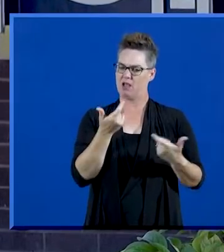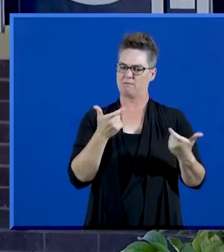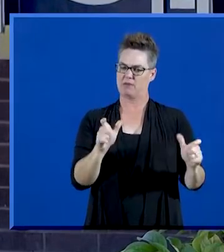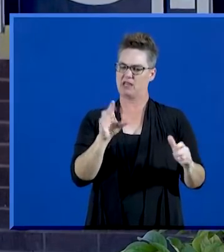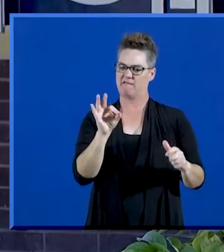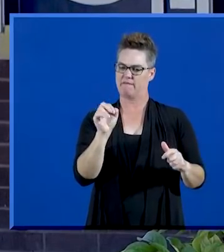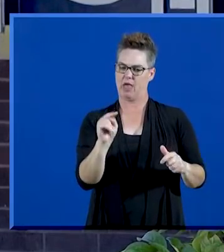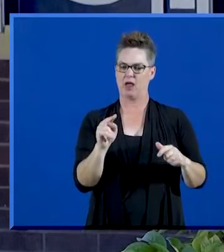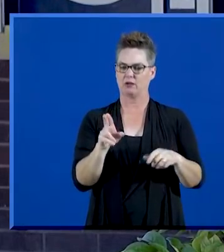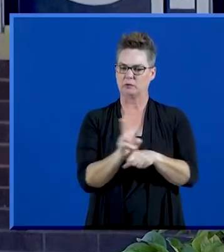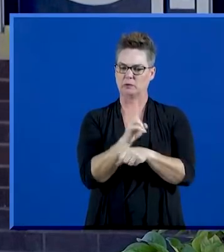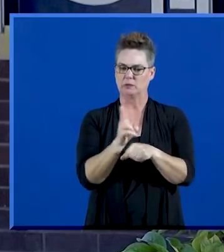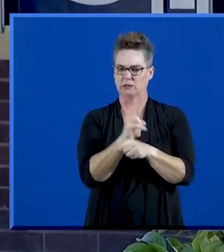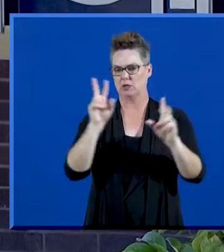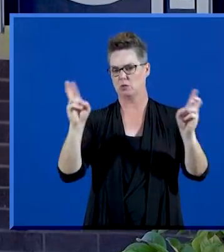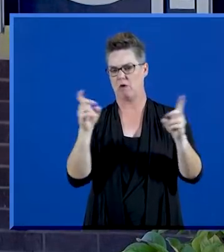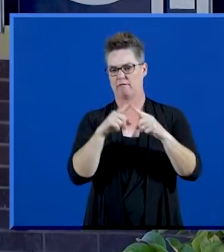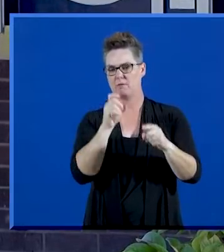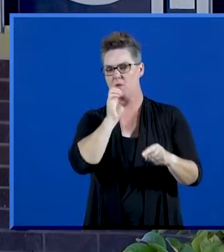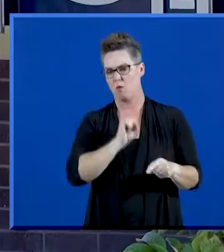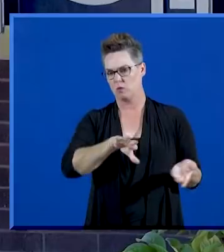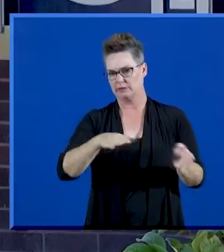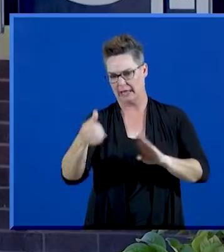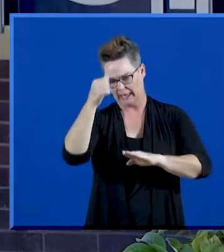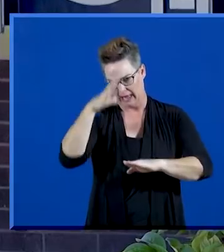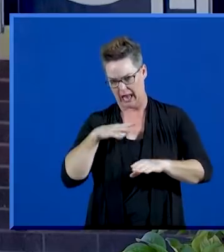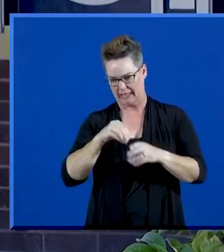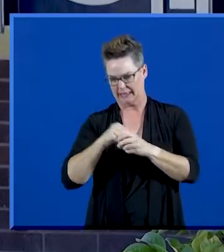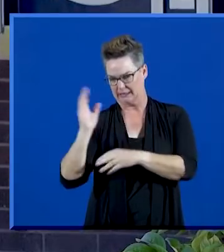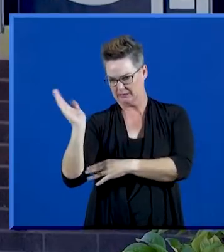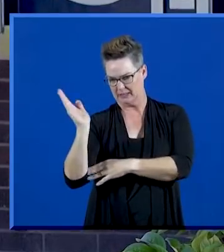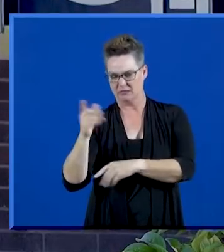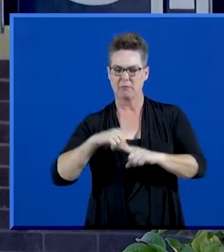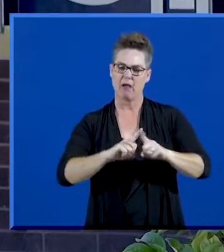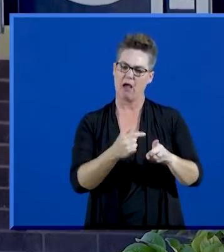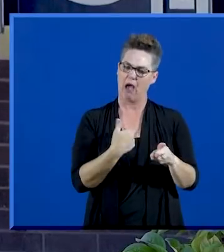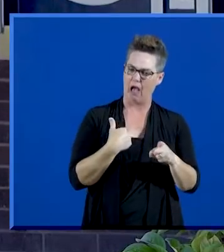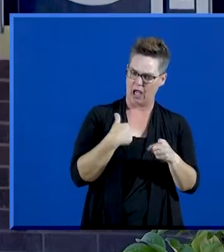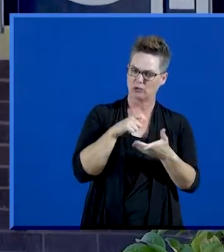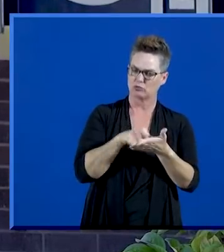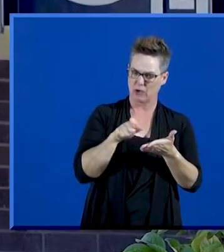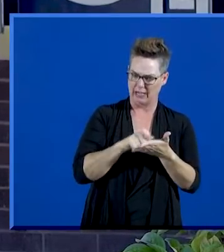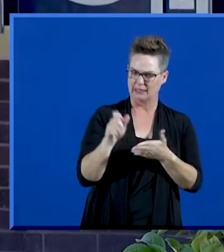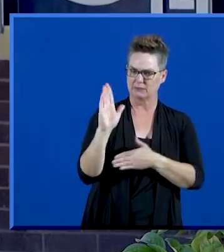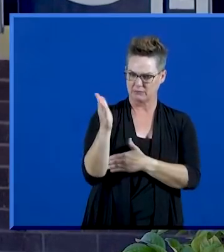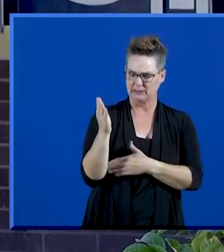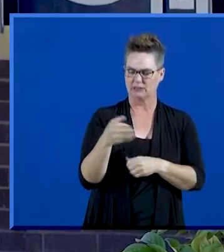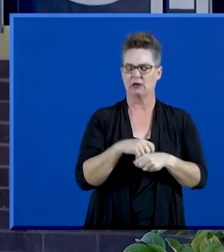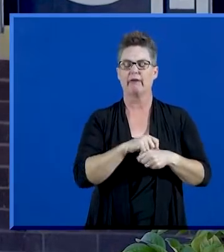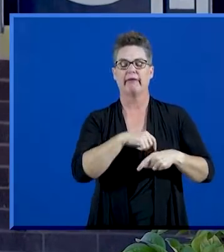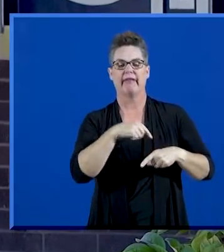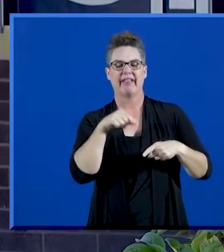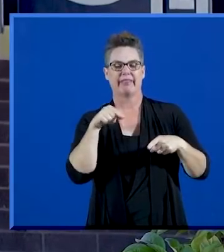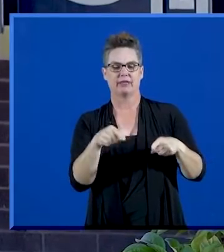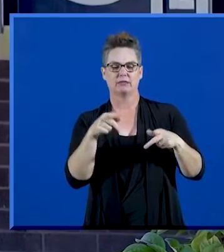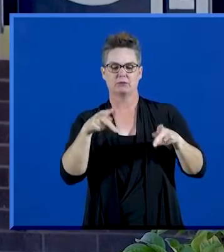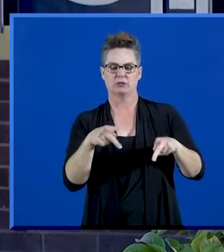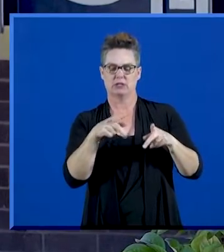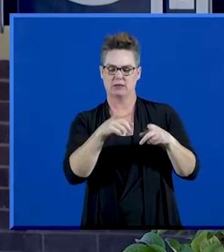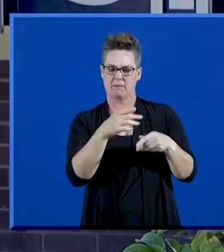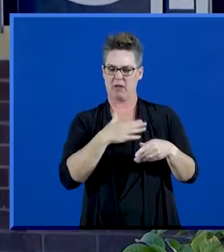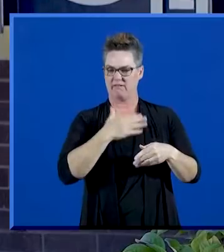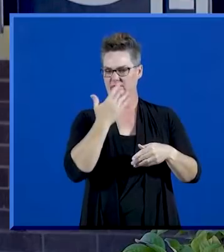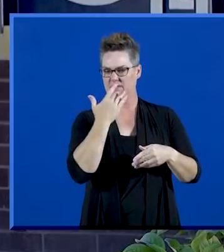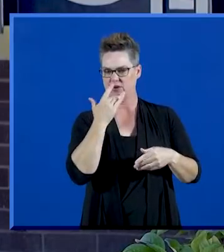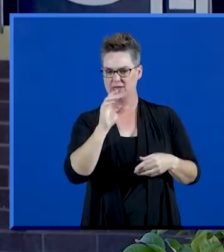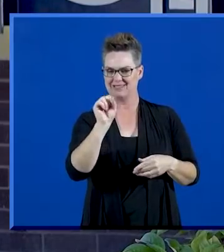future. Now, I'm not the biggest fan of using quotes from an old dead guy in a speech. However, when I was writing this speech last minute,